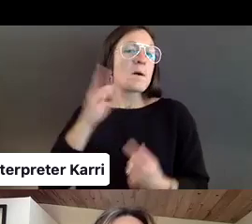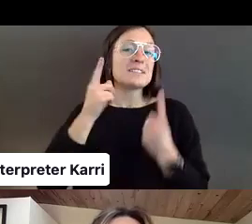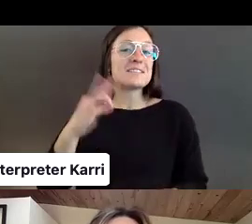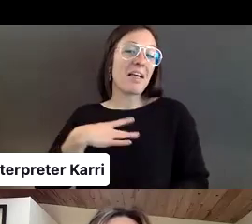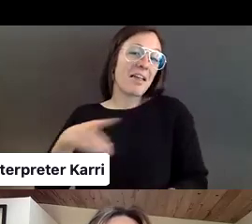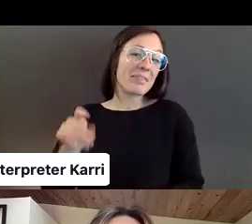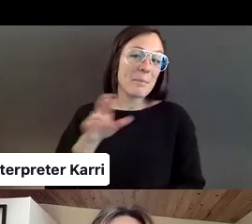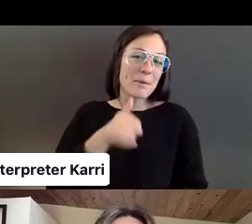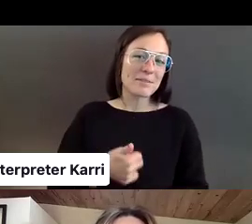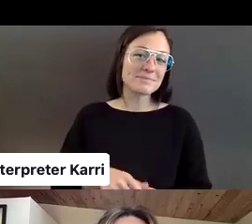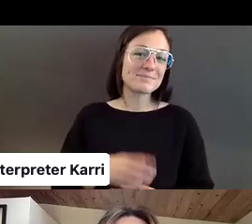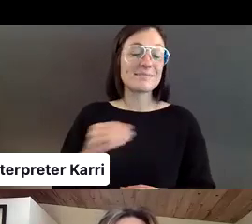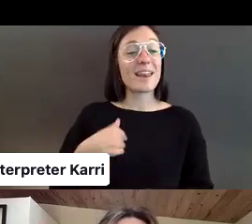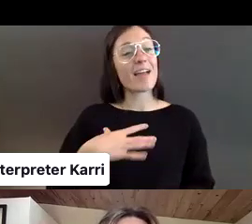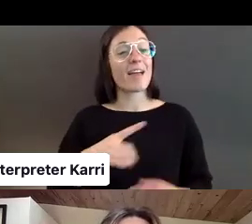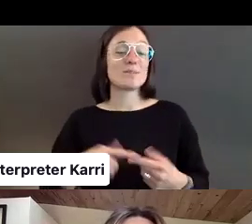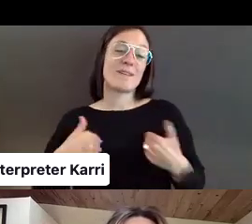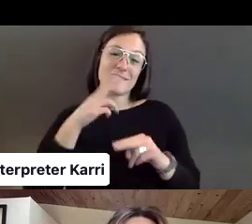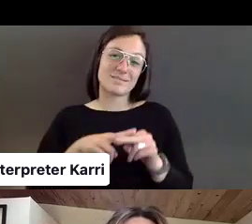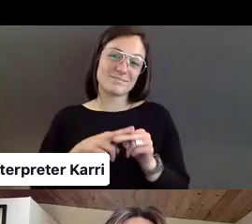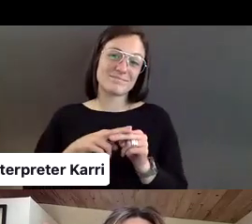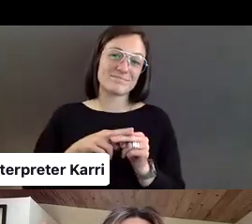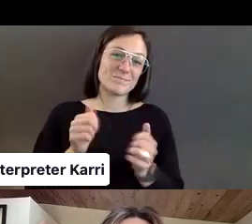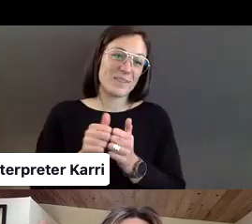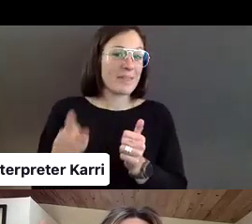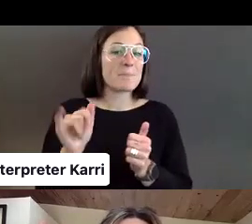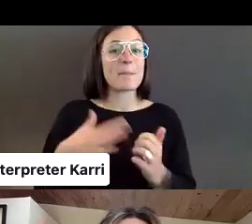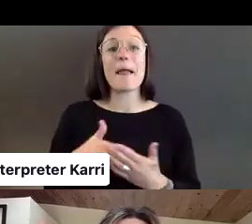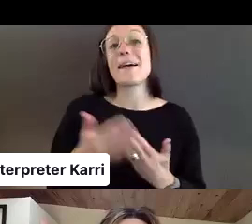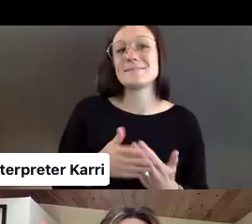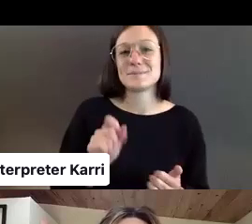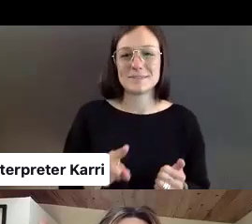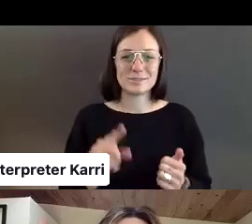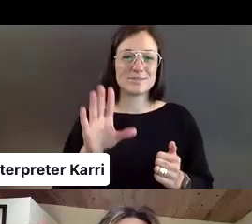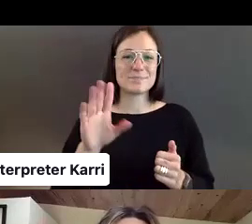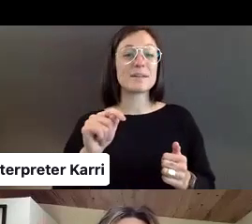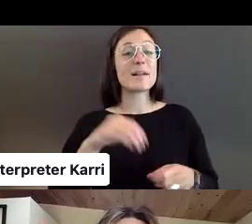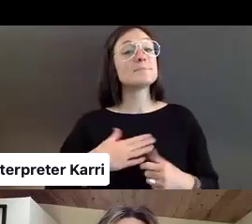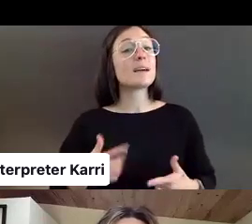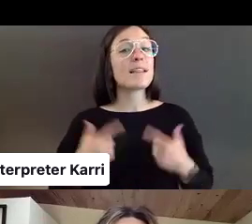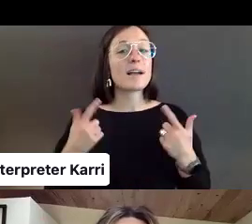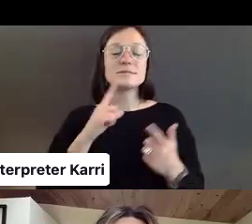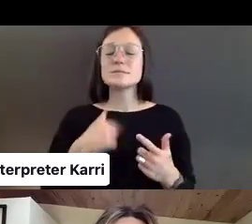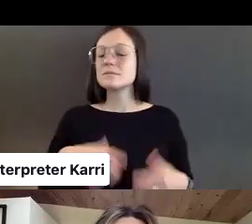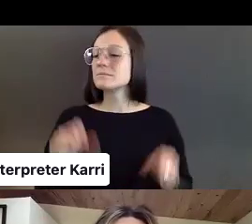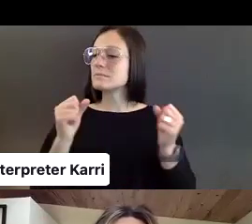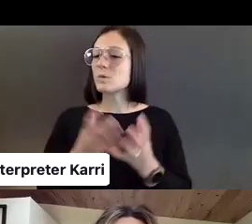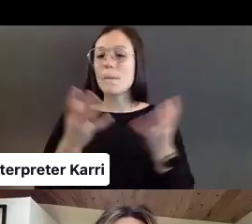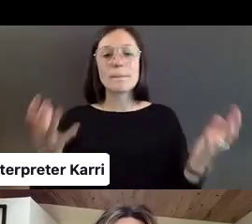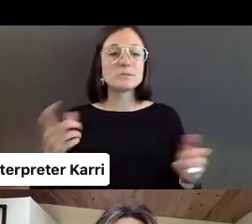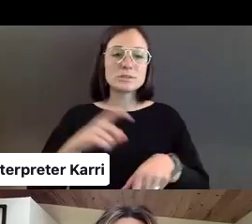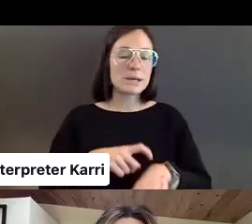them. And I like having fun with them. That'll be my next question. But in my life, I've spent so much